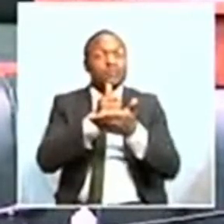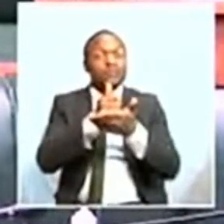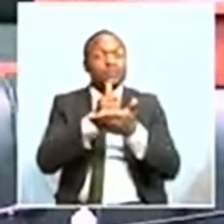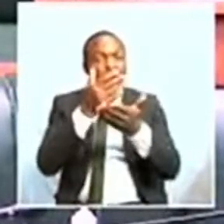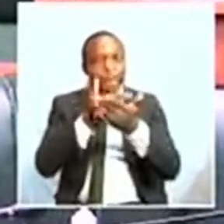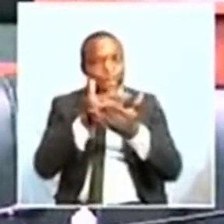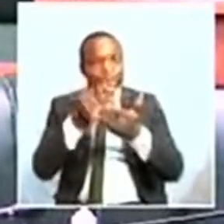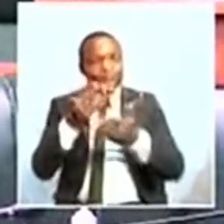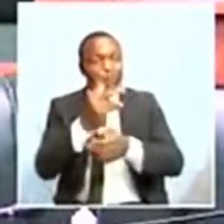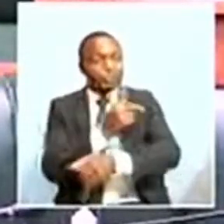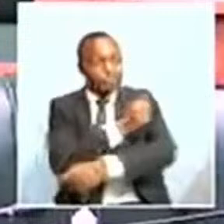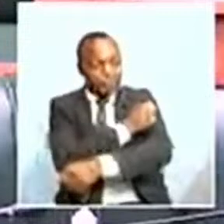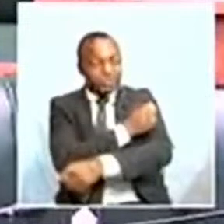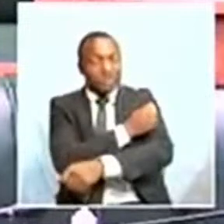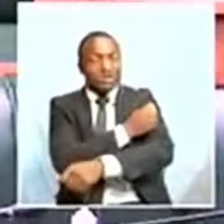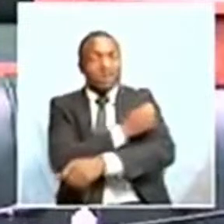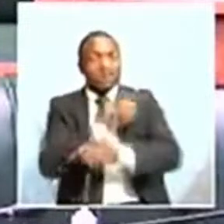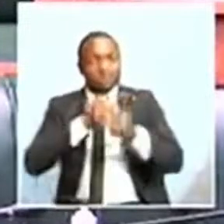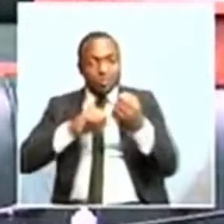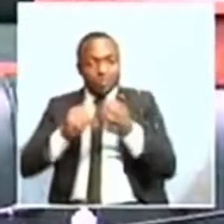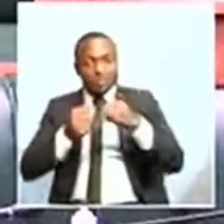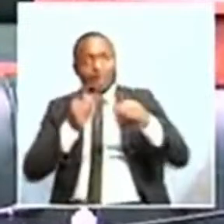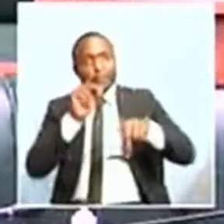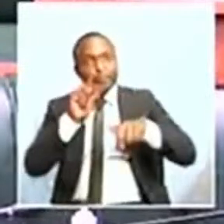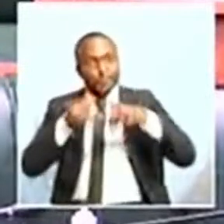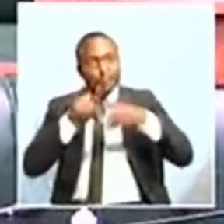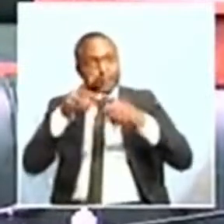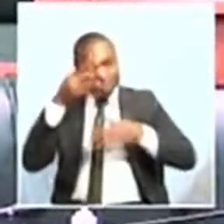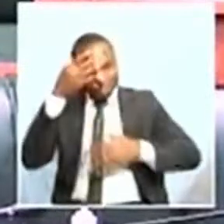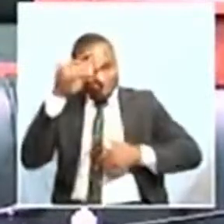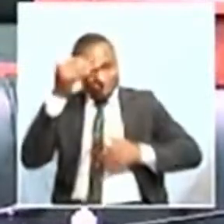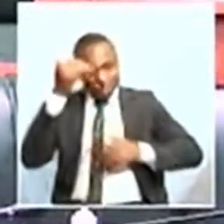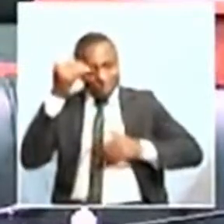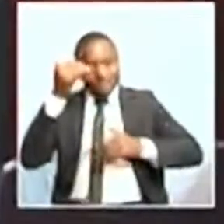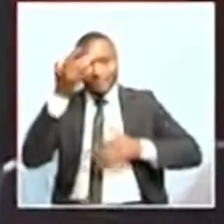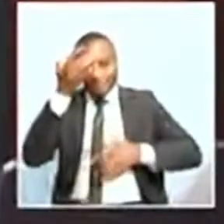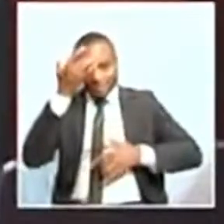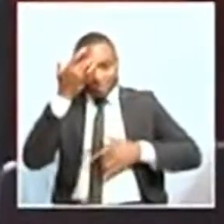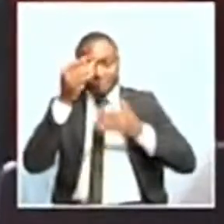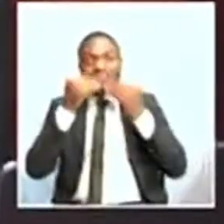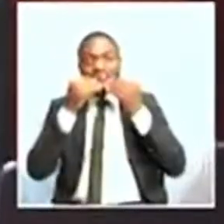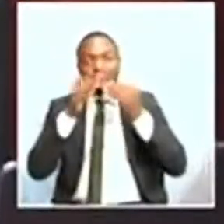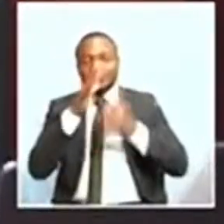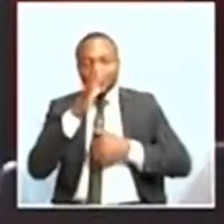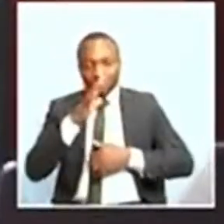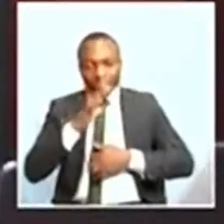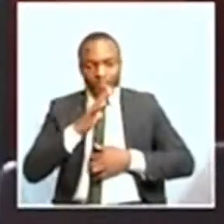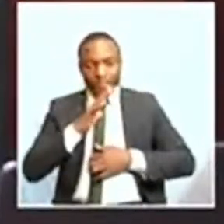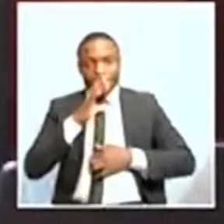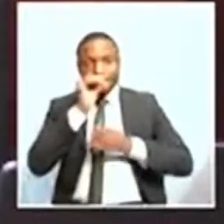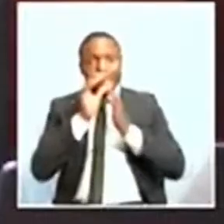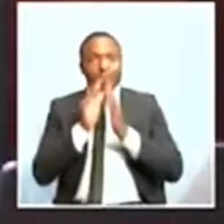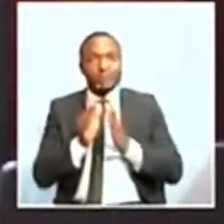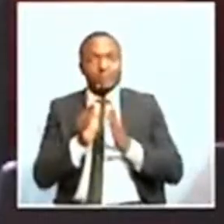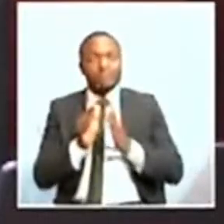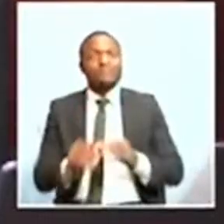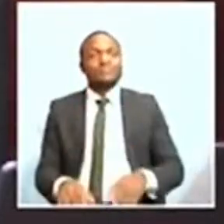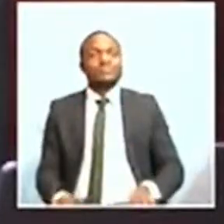for our people to protect them from mpox. Thank you, Madam Speaker. Thank you very